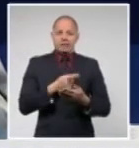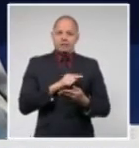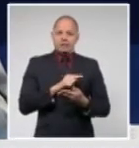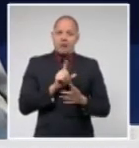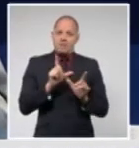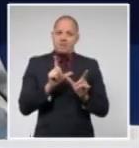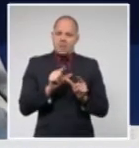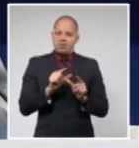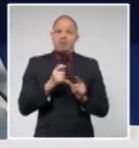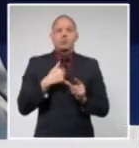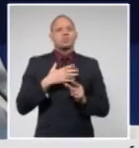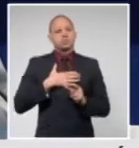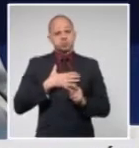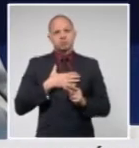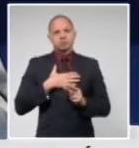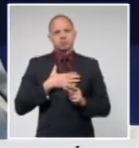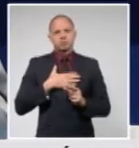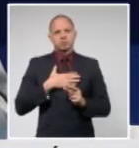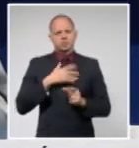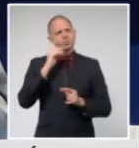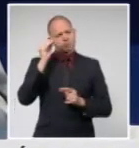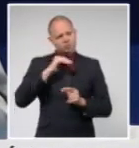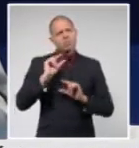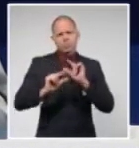To summarize, of the